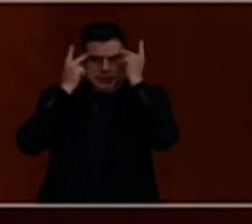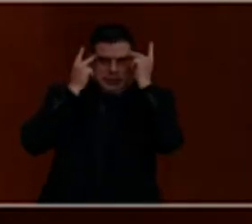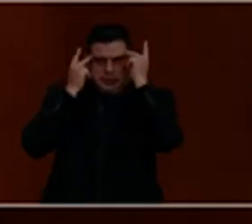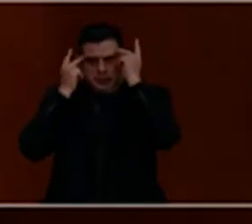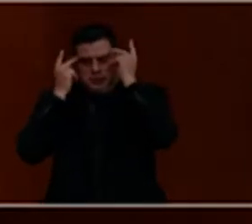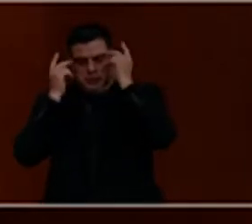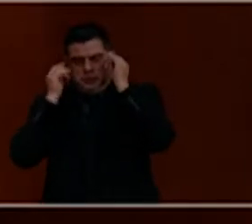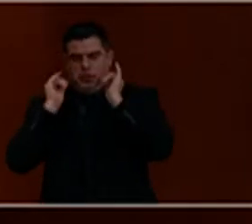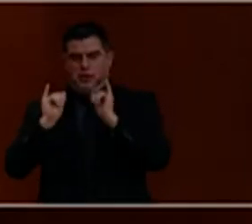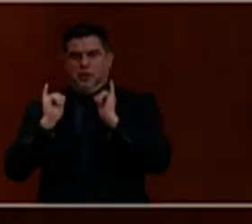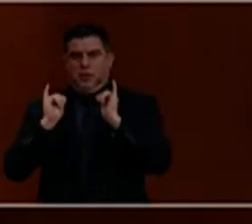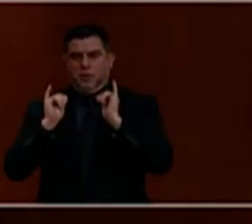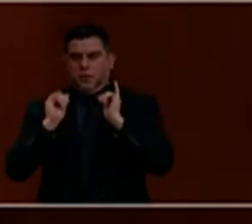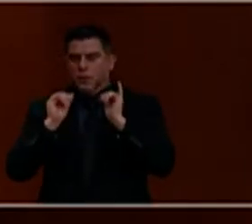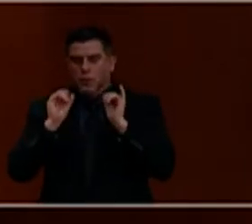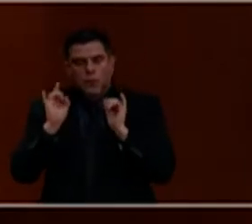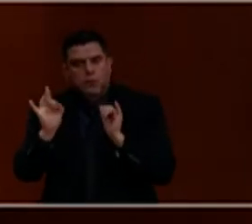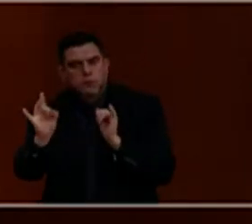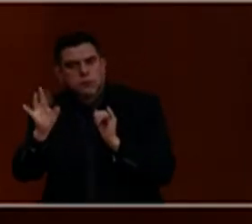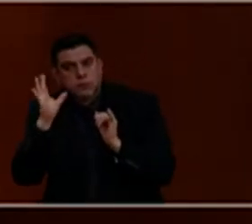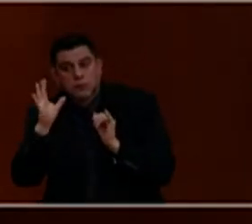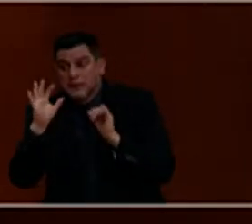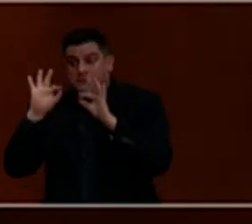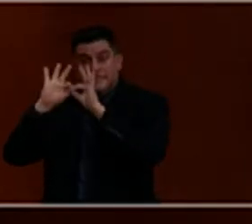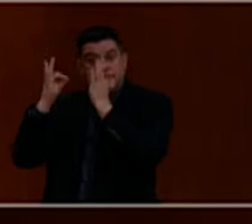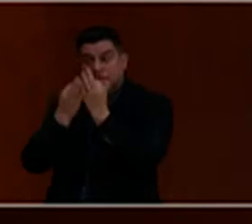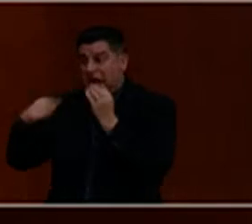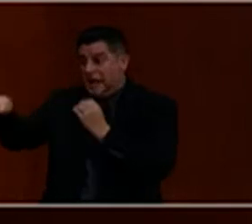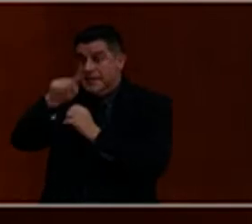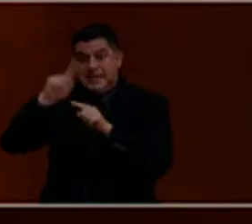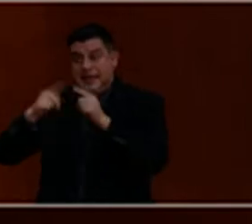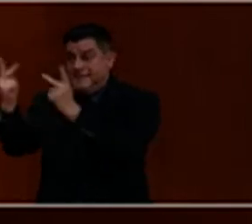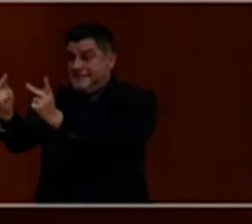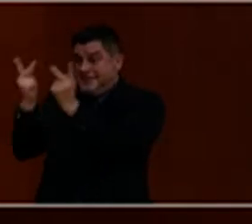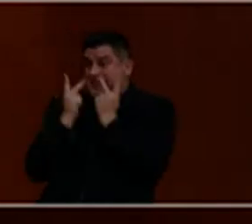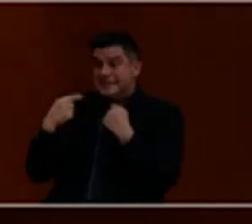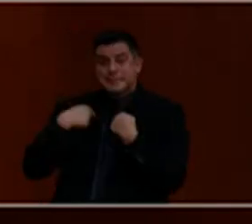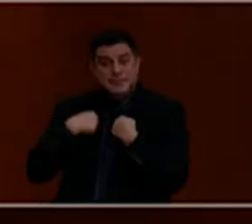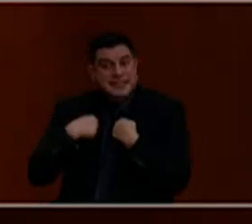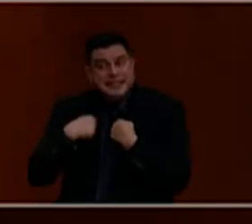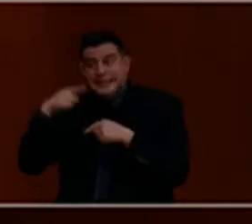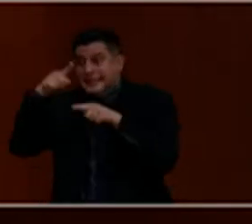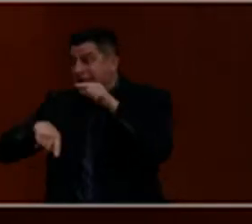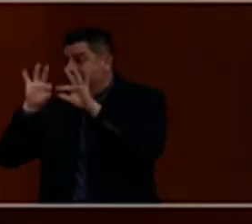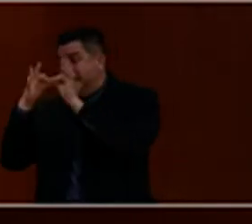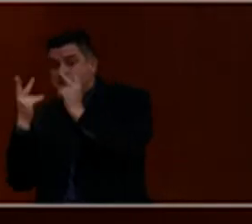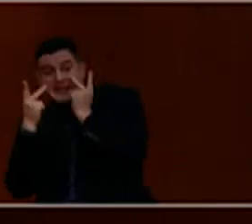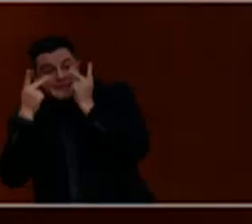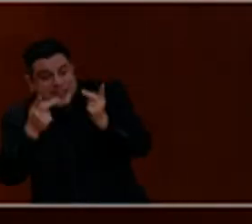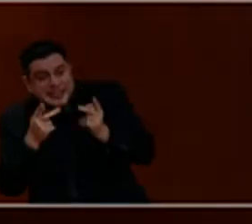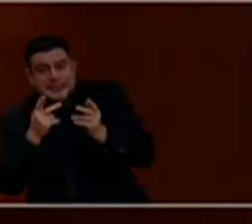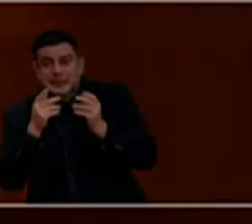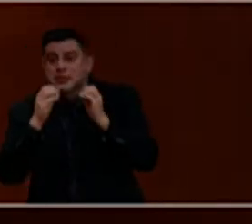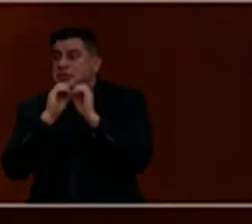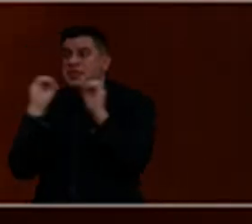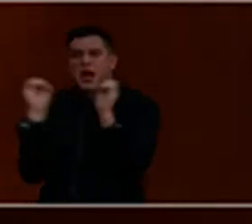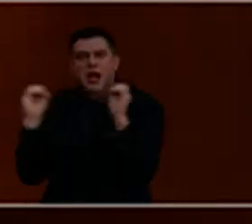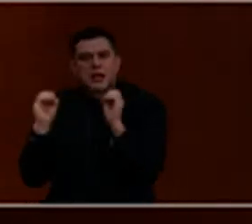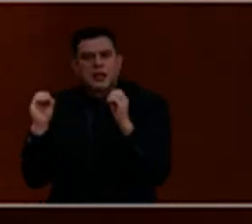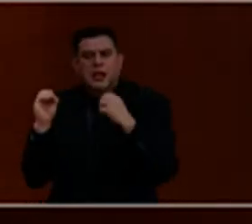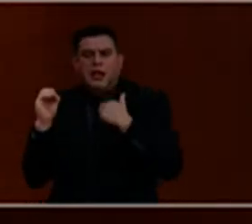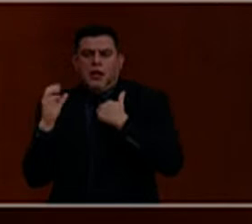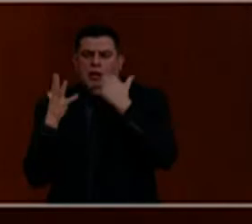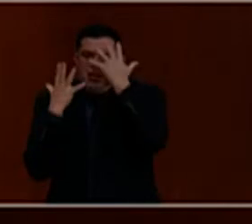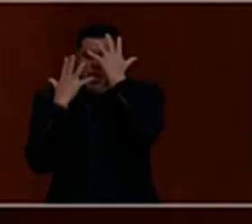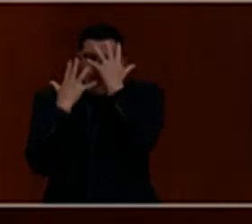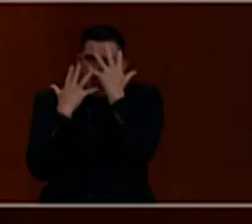with my family, not being able to see any of them. And then when they gave me the news that they had